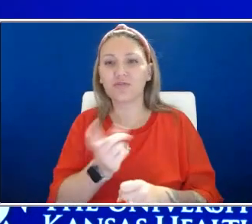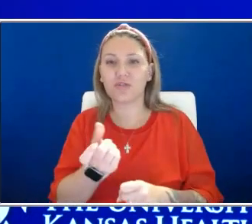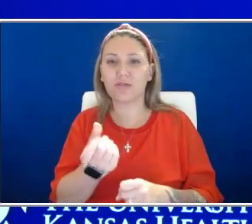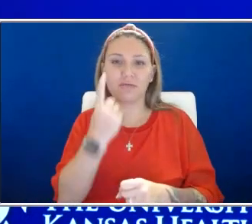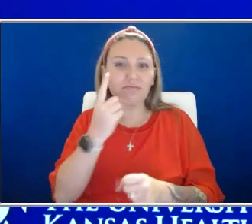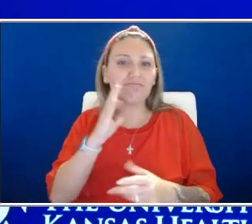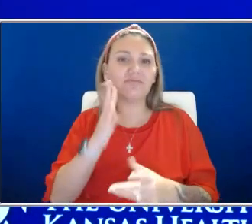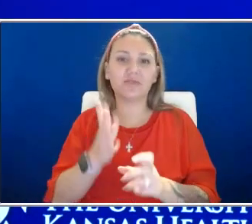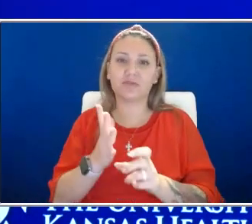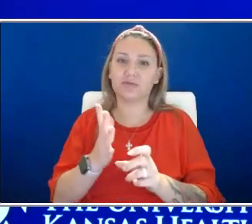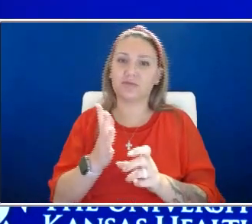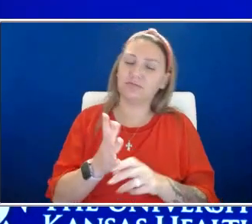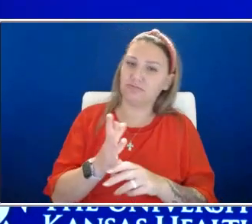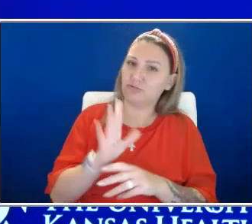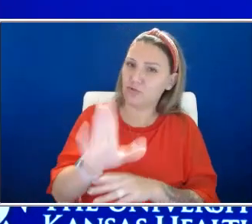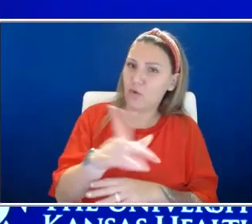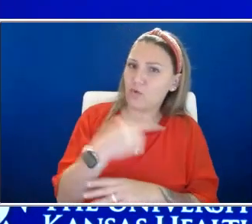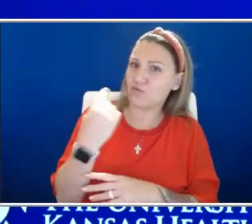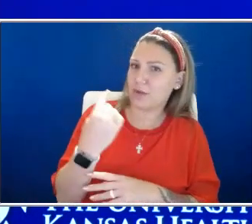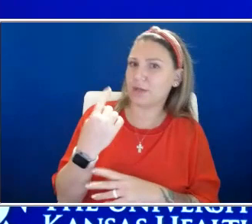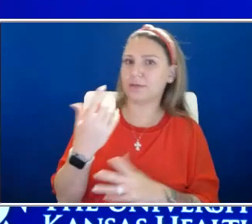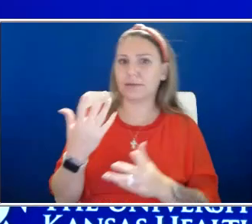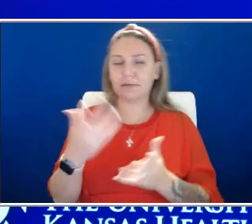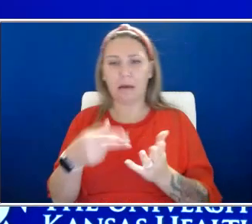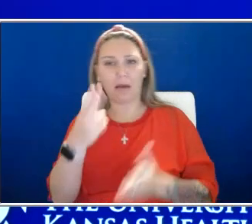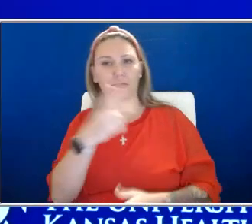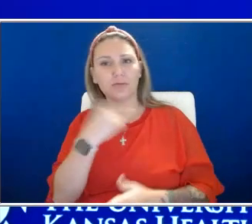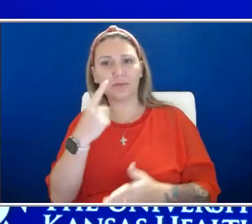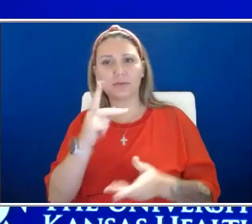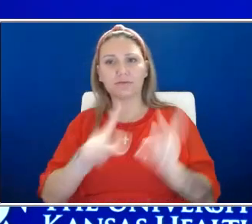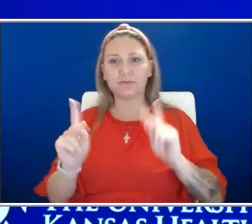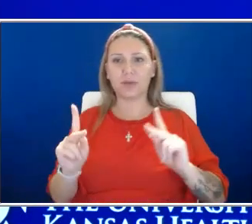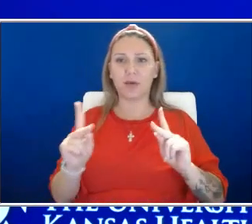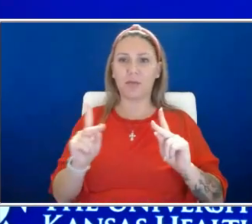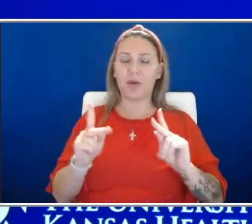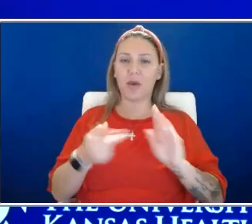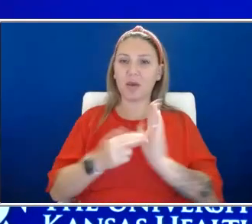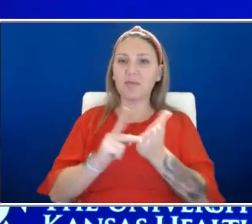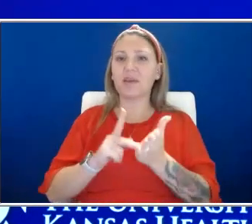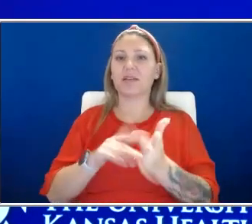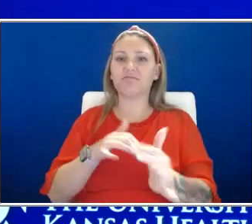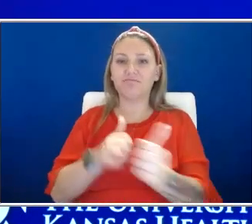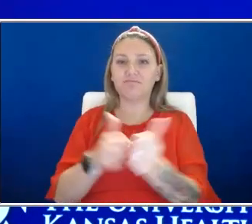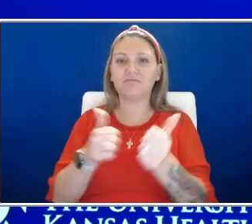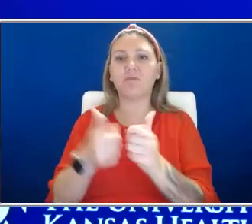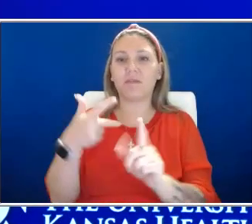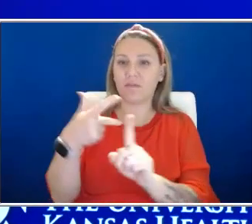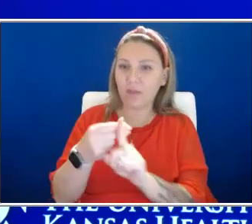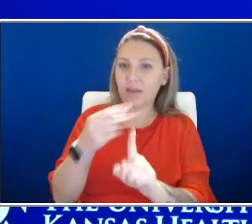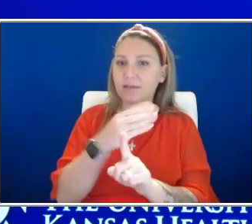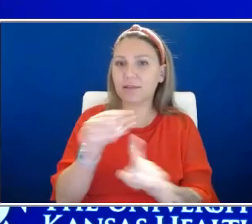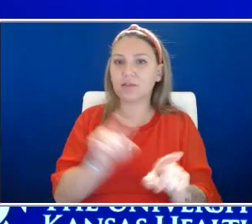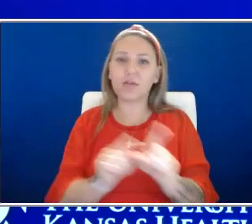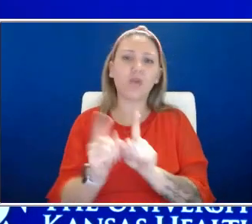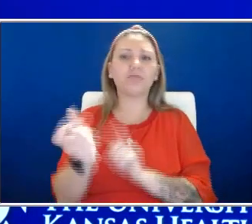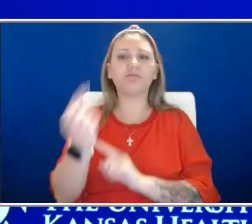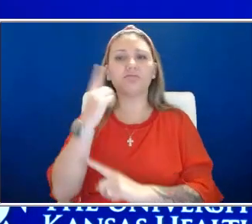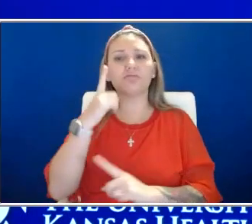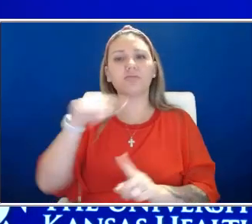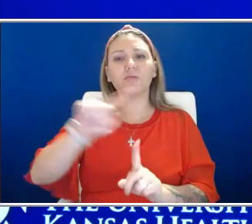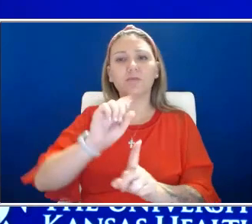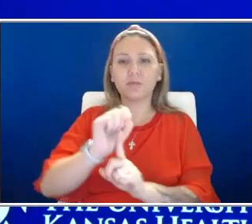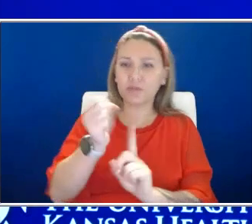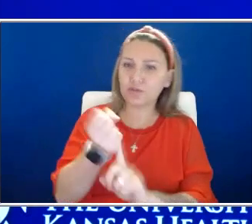certainly protect the most at-risk people. And that really does mean being up to date with vaccination. Also understanding those situations you're going to. I